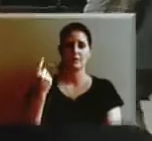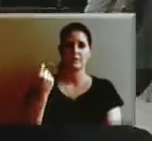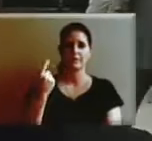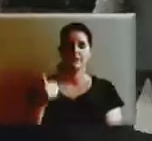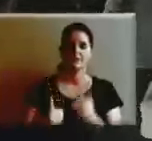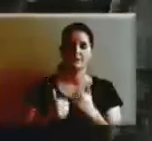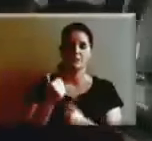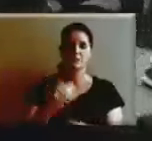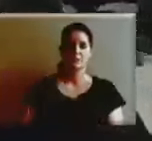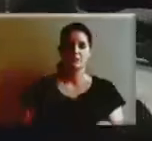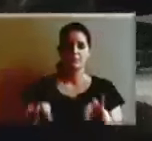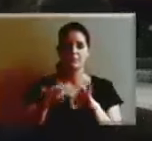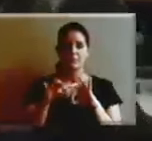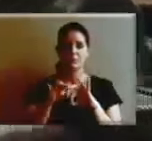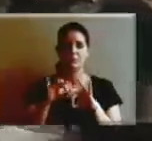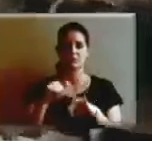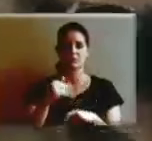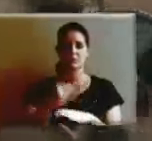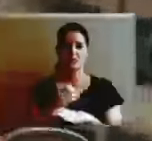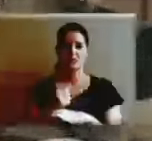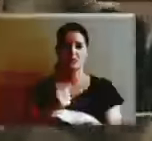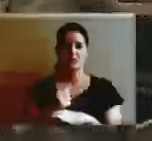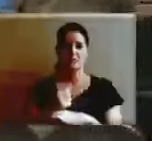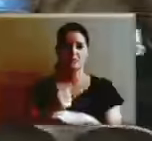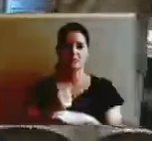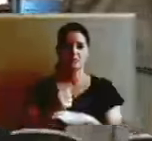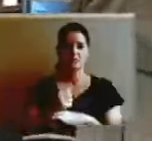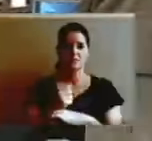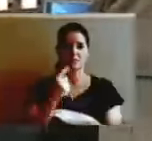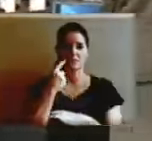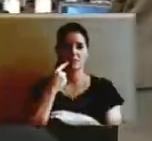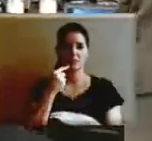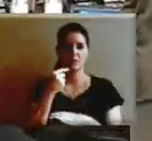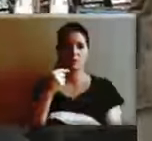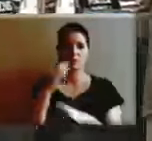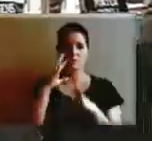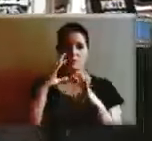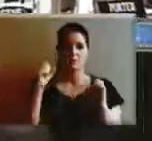tasks that a superintendent and a chief finance officer do per